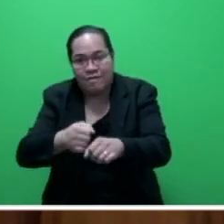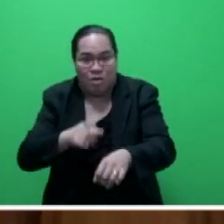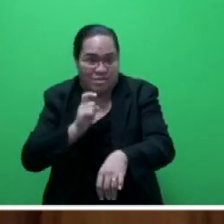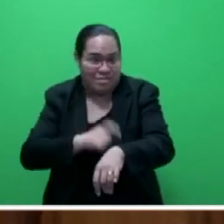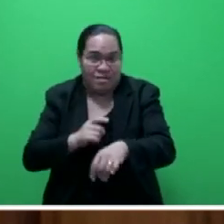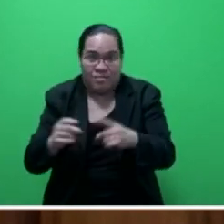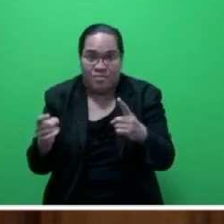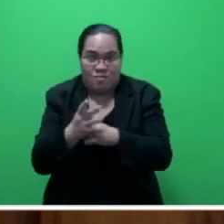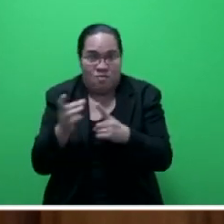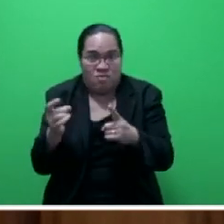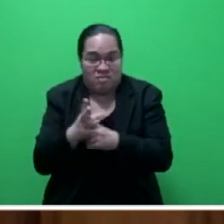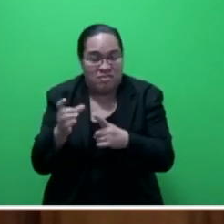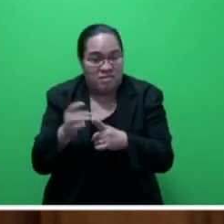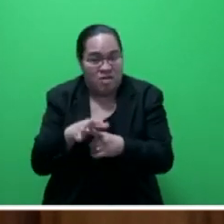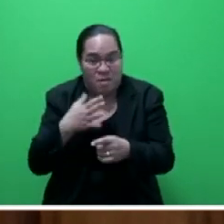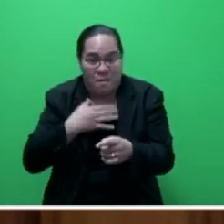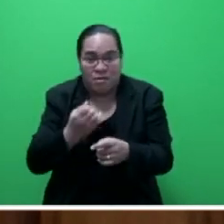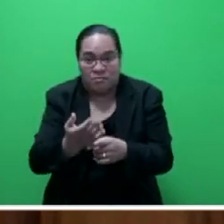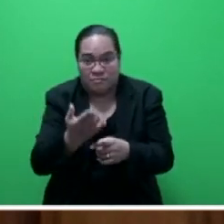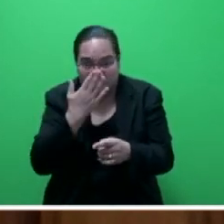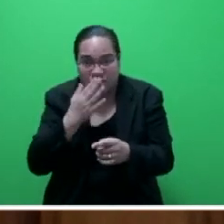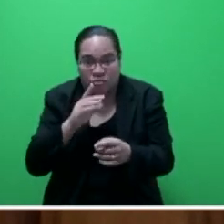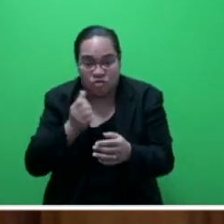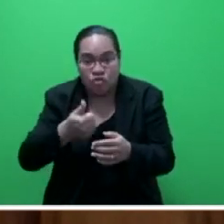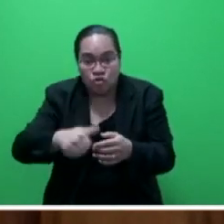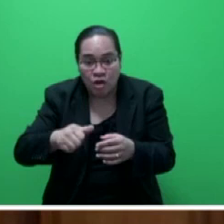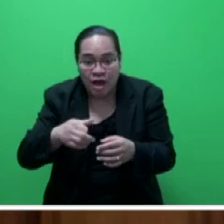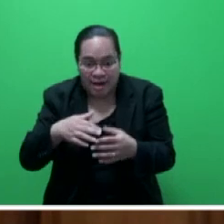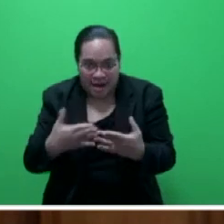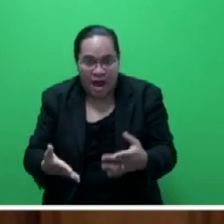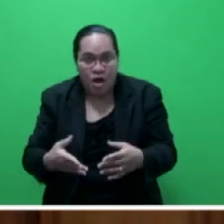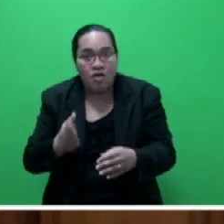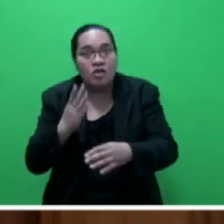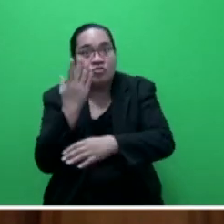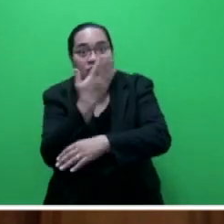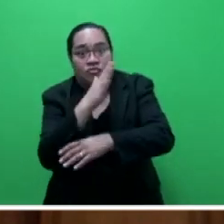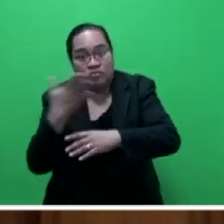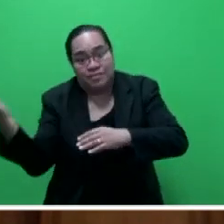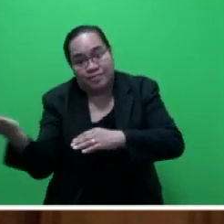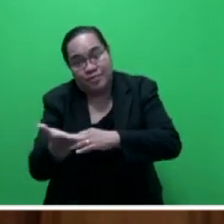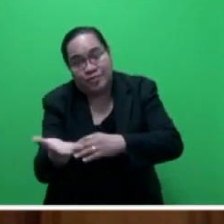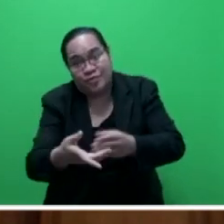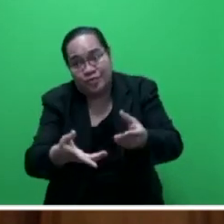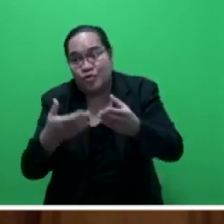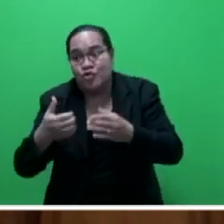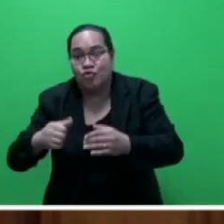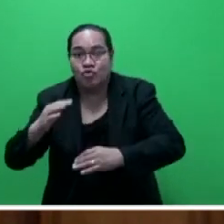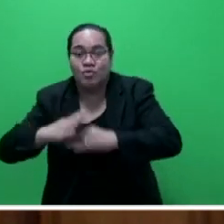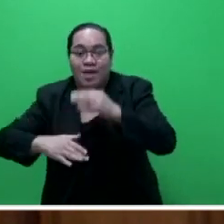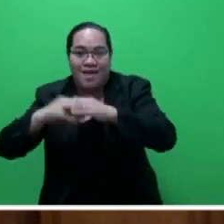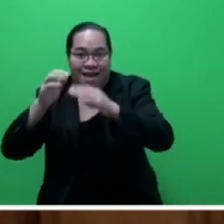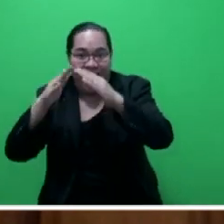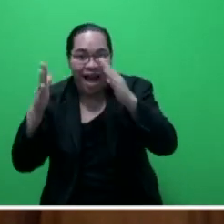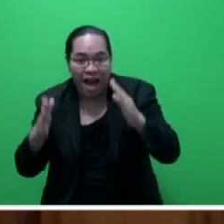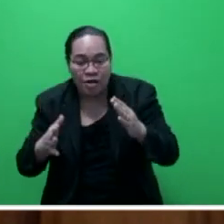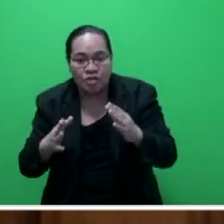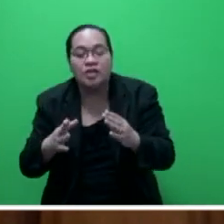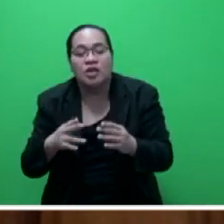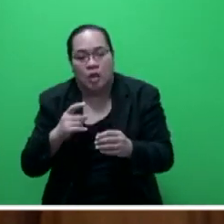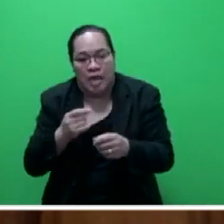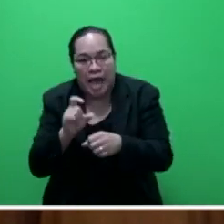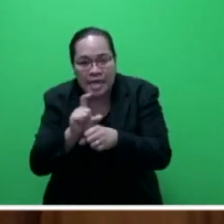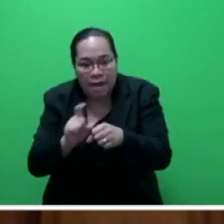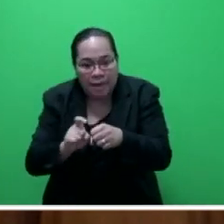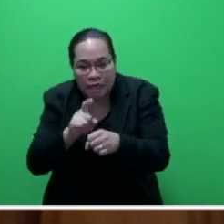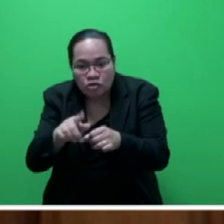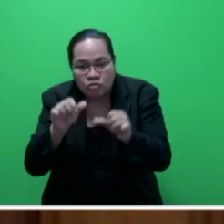the elements. These trees are being treated and repurposed to rebuild houses. The ministry is working